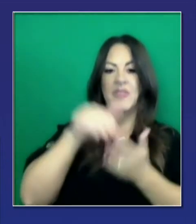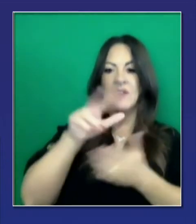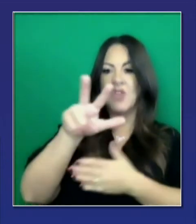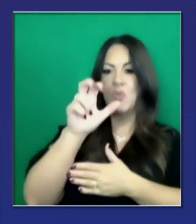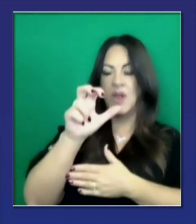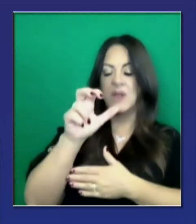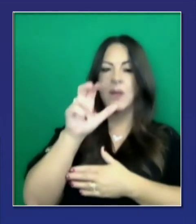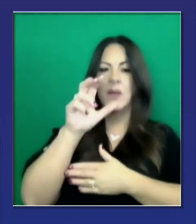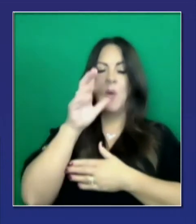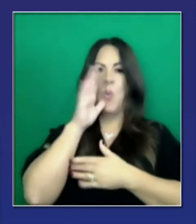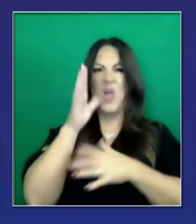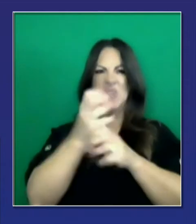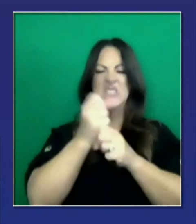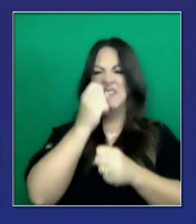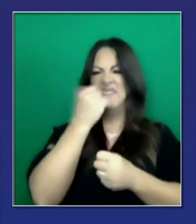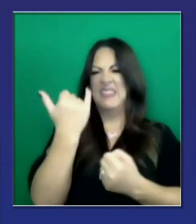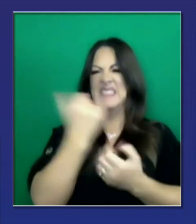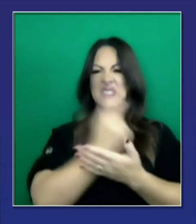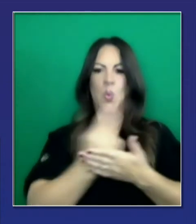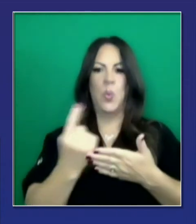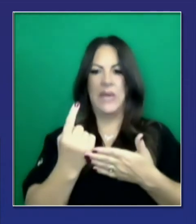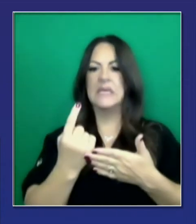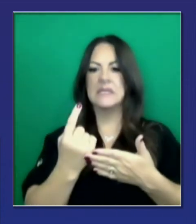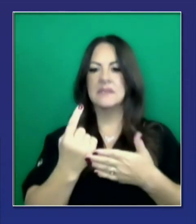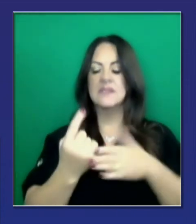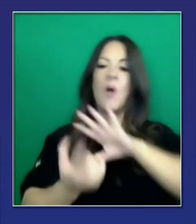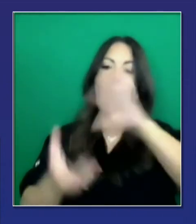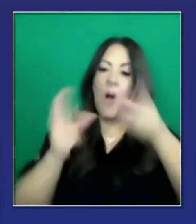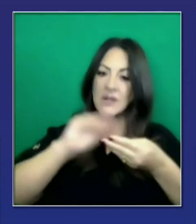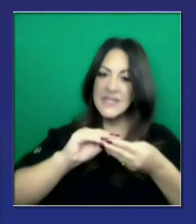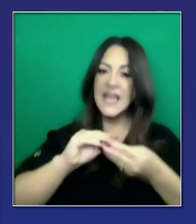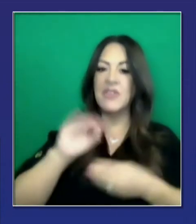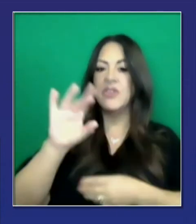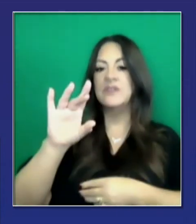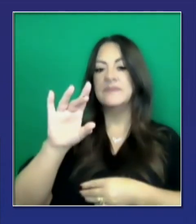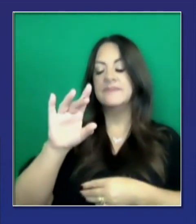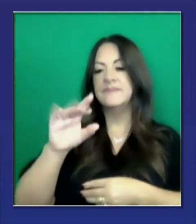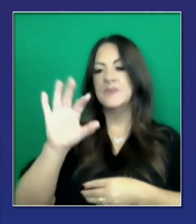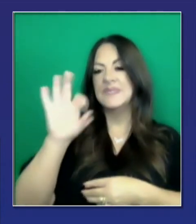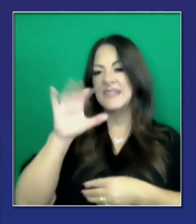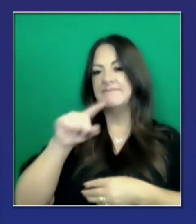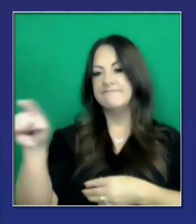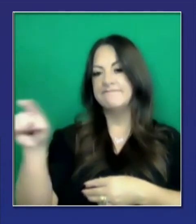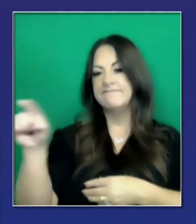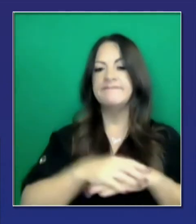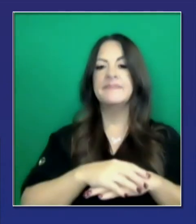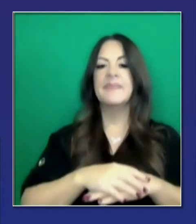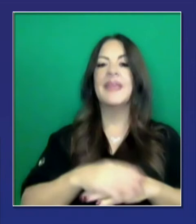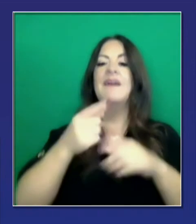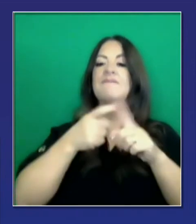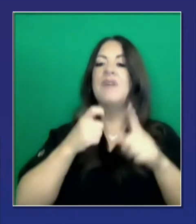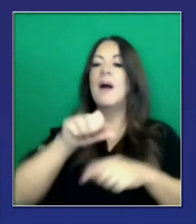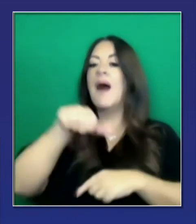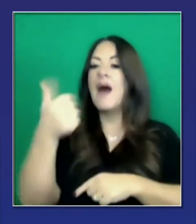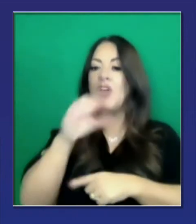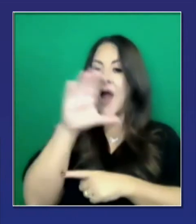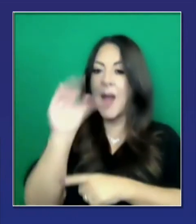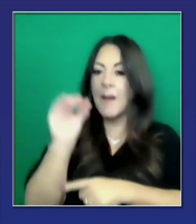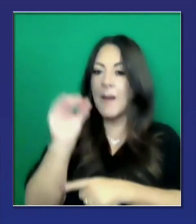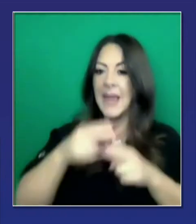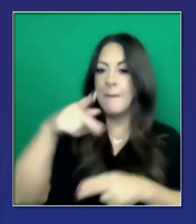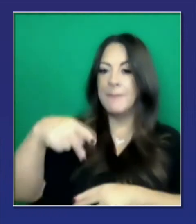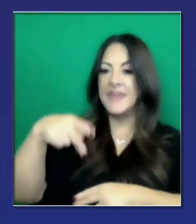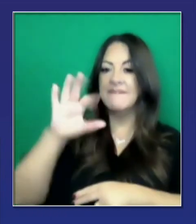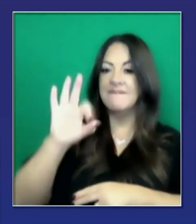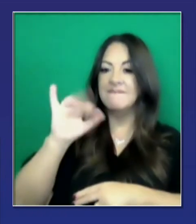the end of the week arriving in the state of California. 858,000 Pfizer doses also anticipated to